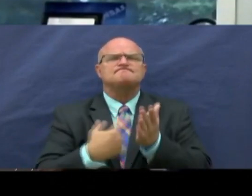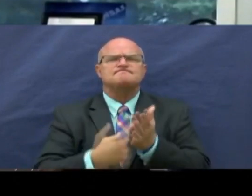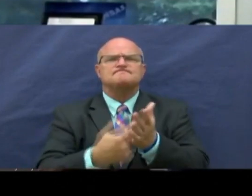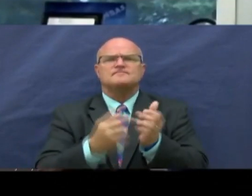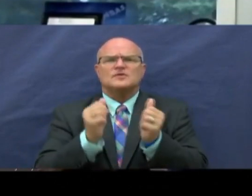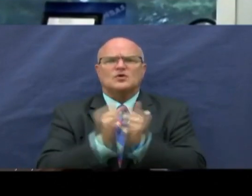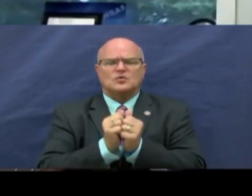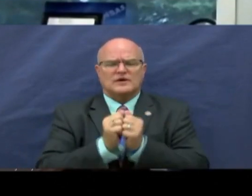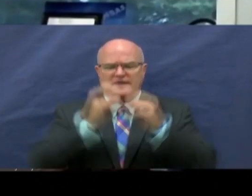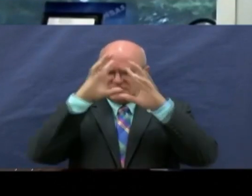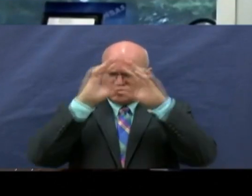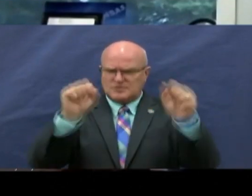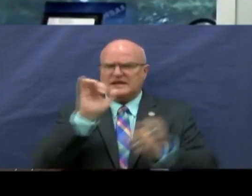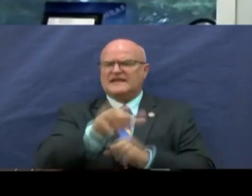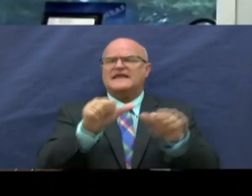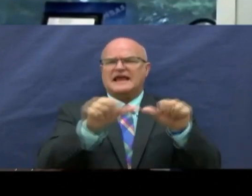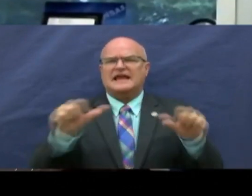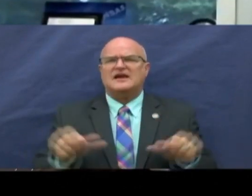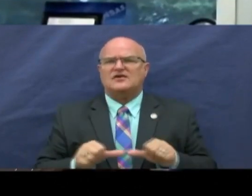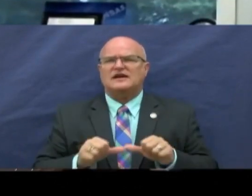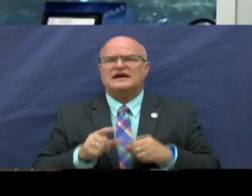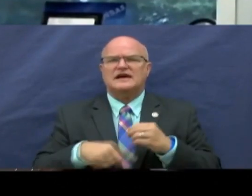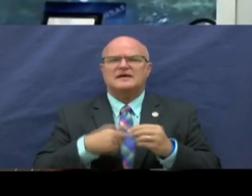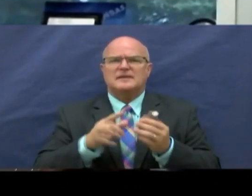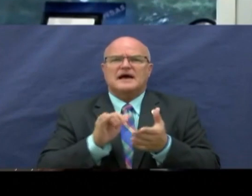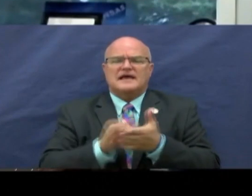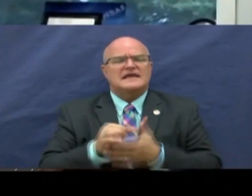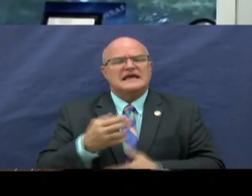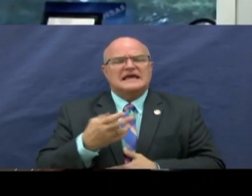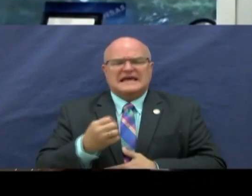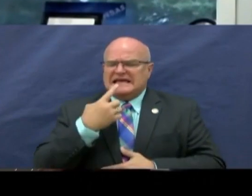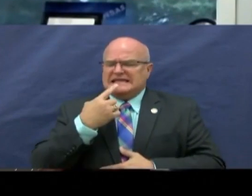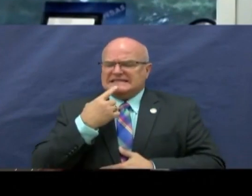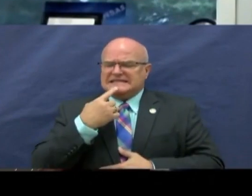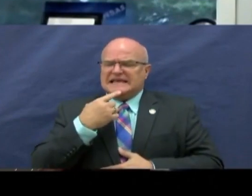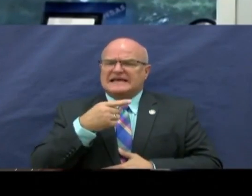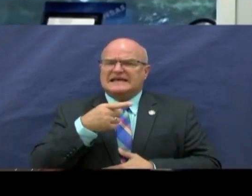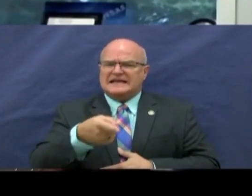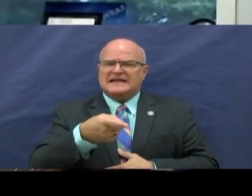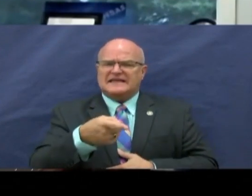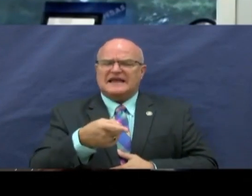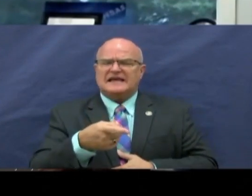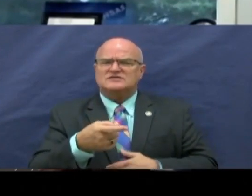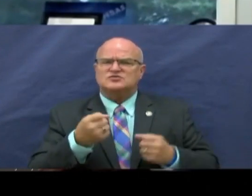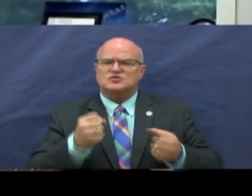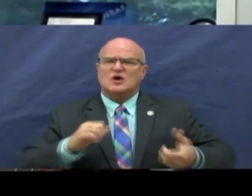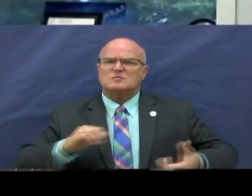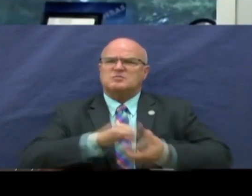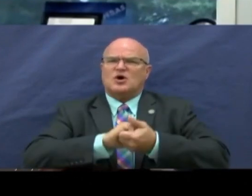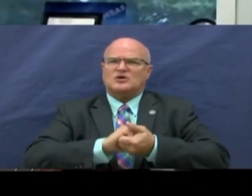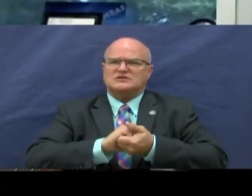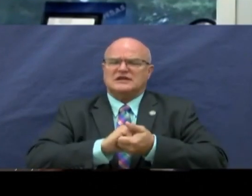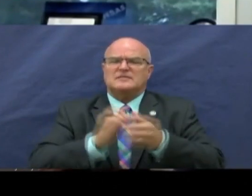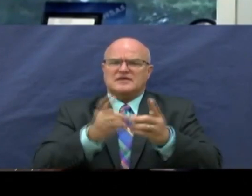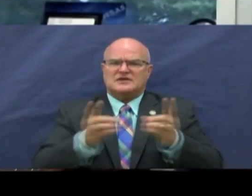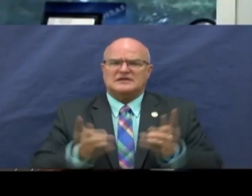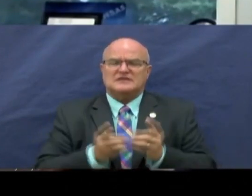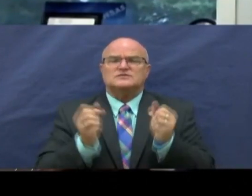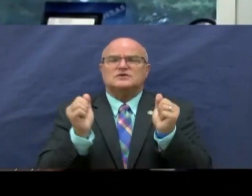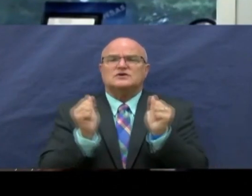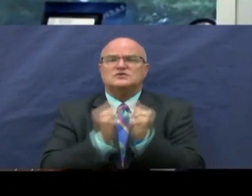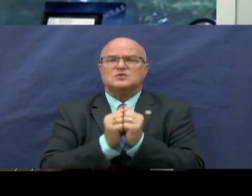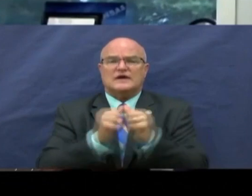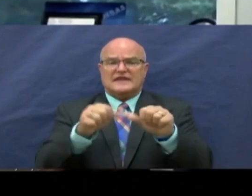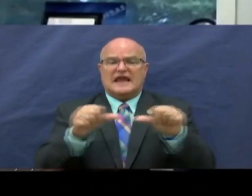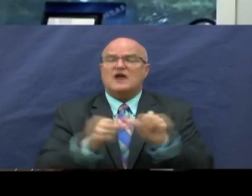Jared Cleveland, the superintendent, about that, and he said that they had very strong partnerships in their district with